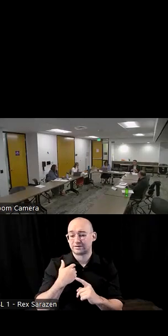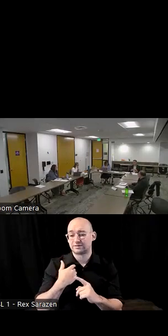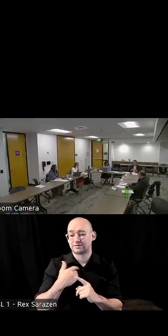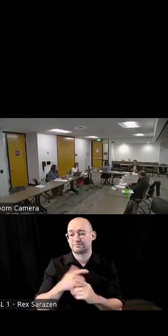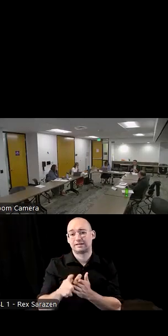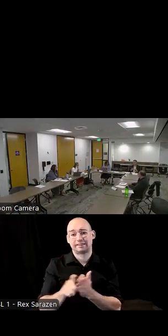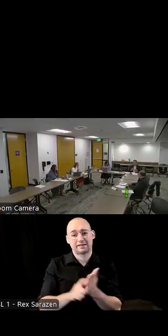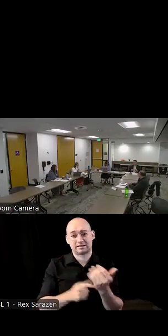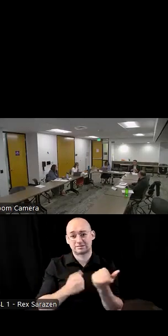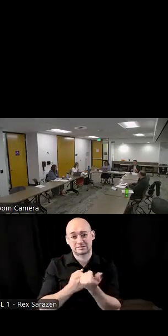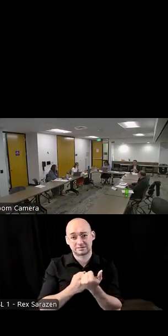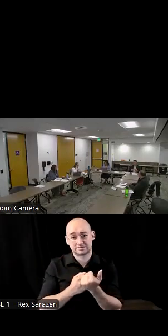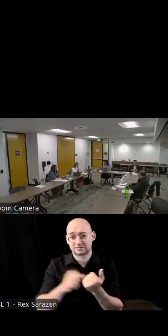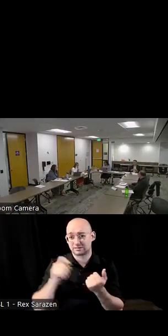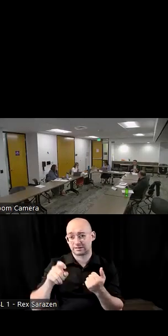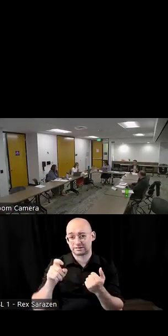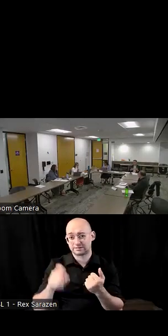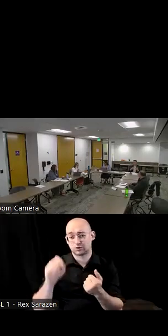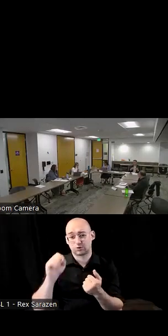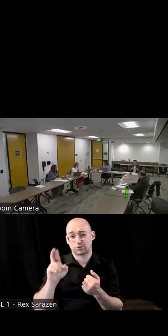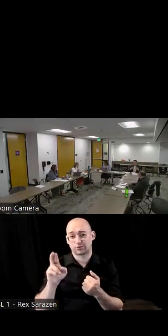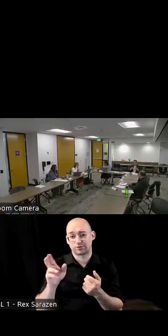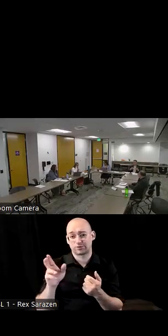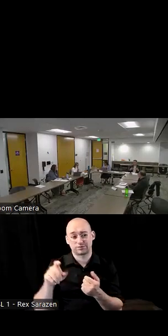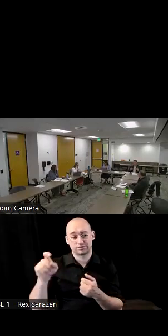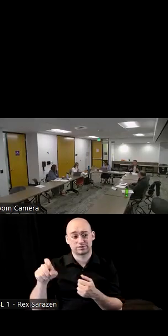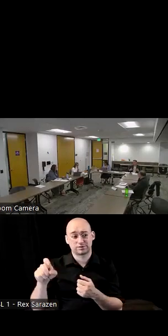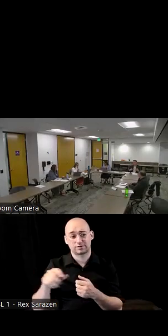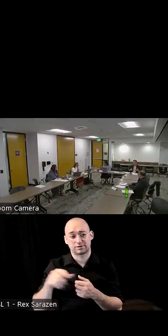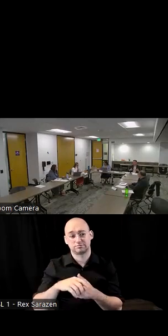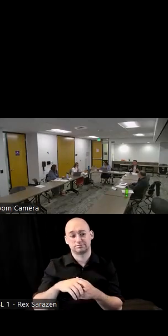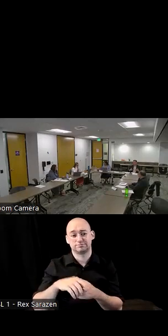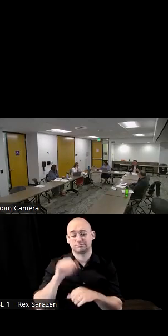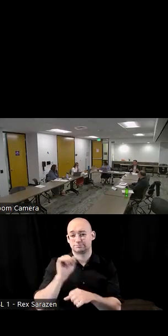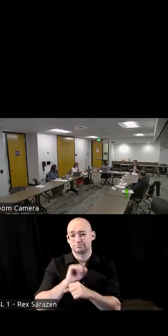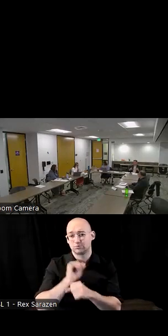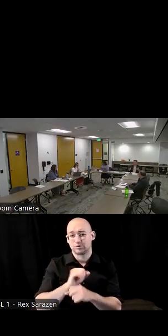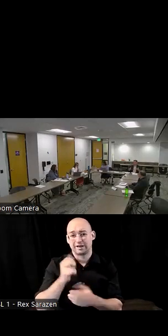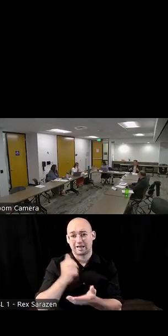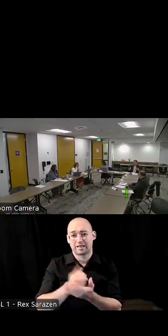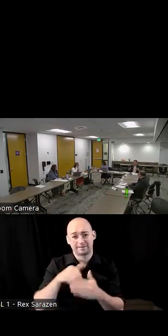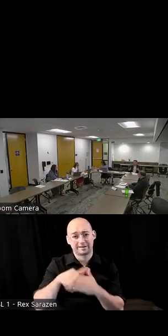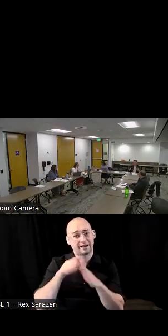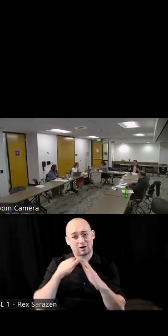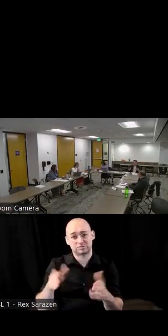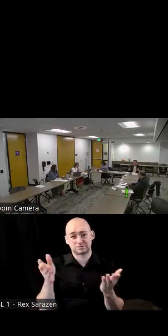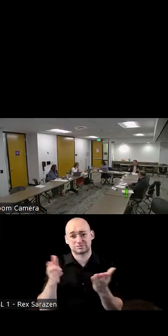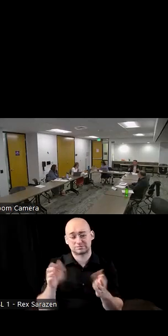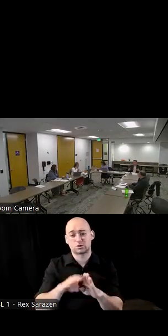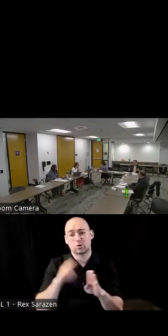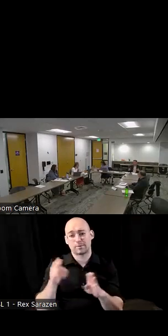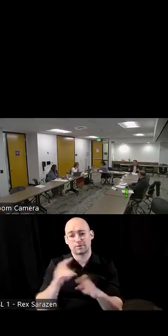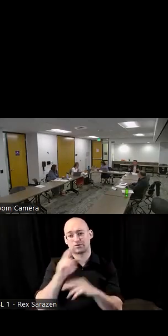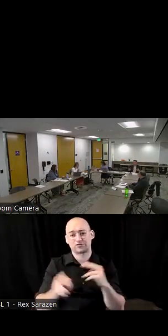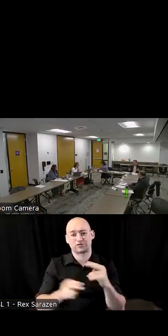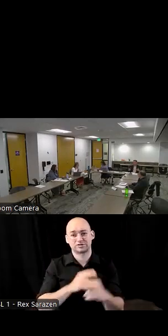legal assistance needs, or do you need chore help at your house? So it would really be opening up the universe of